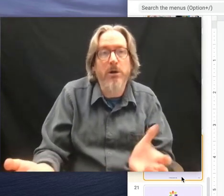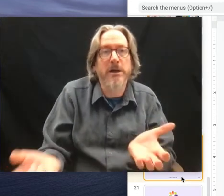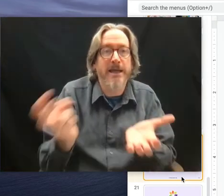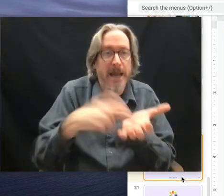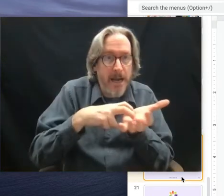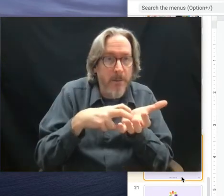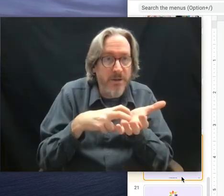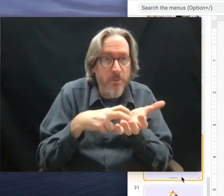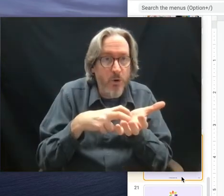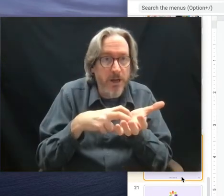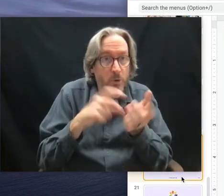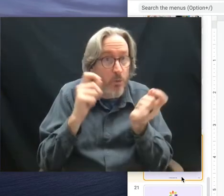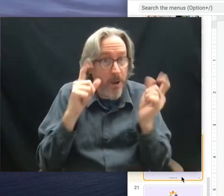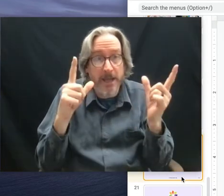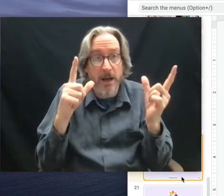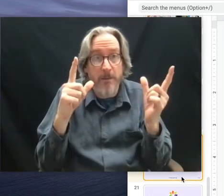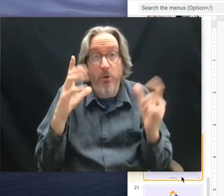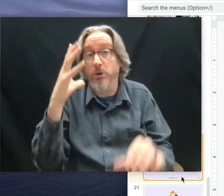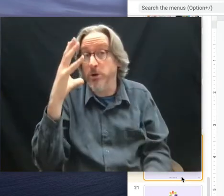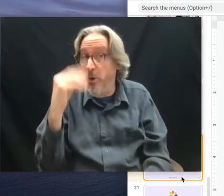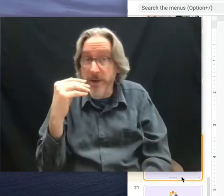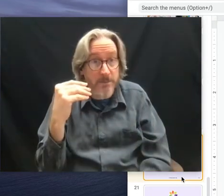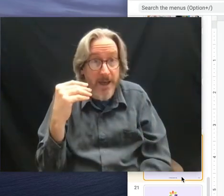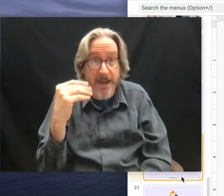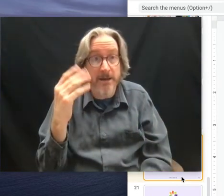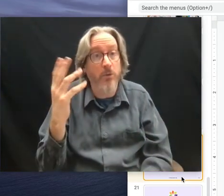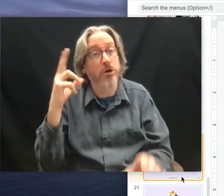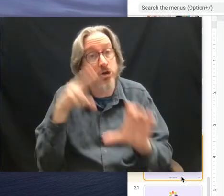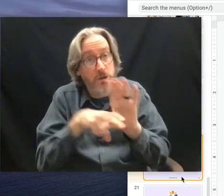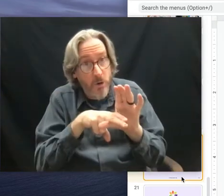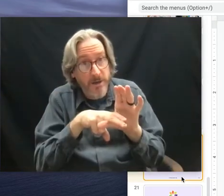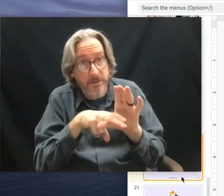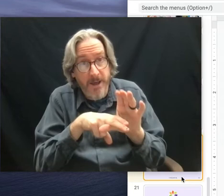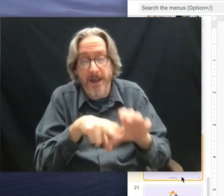if you are getting up in the morning or waking up or going to bed,